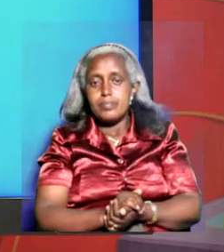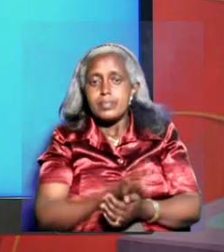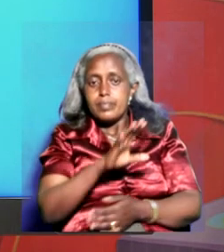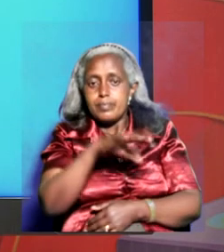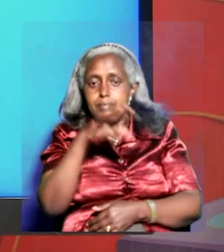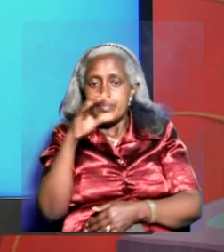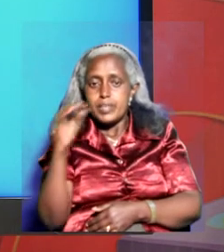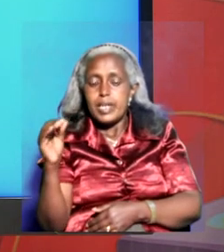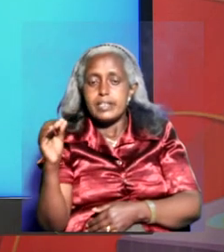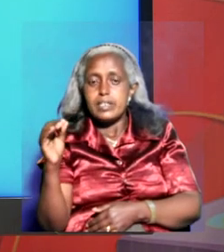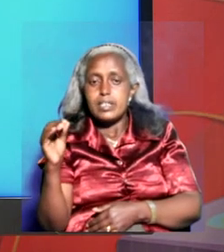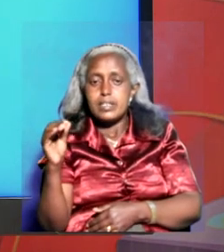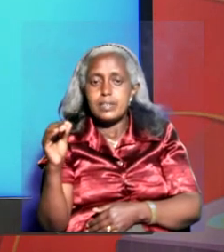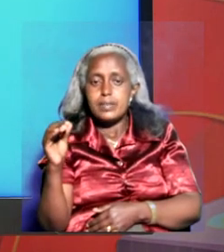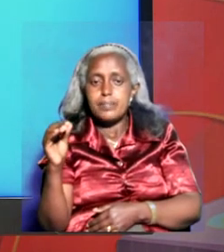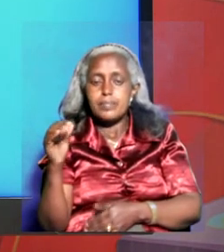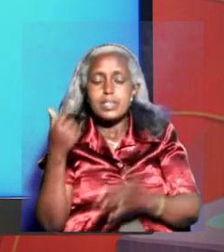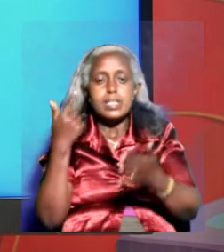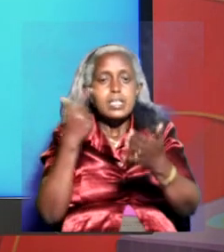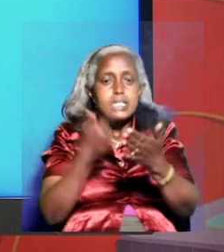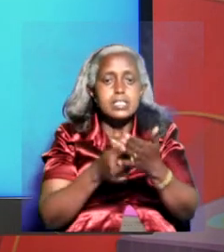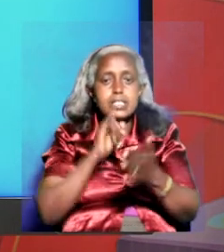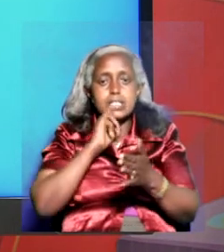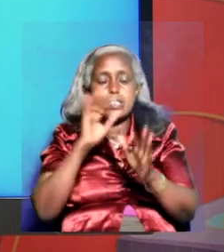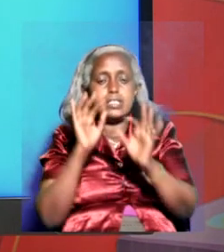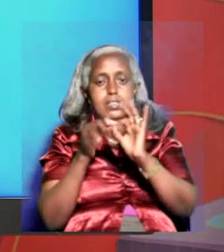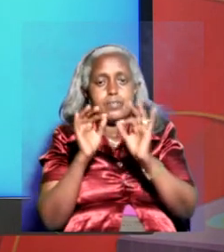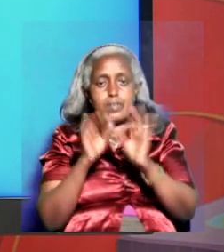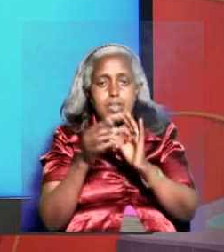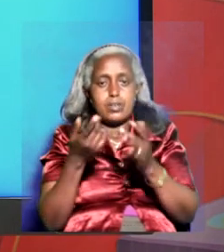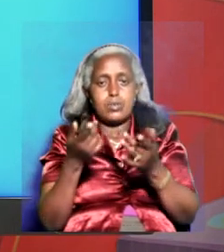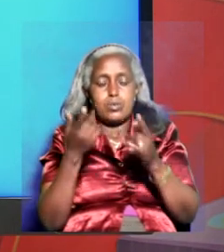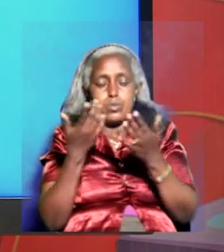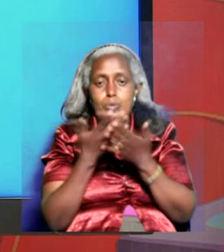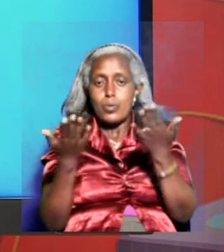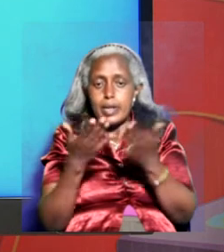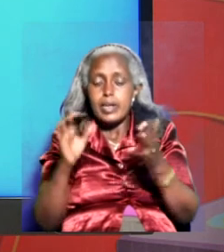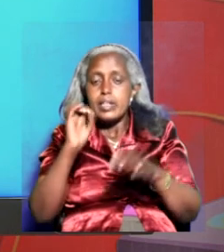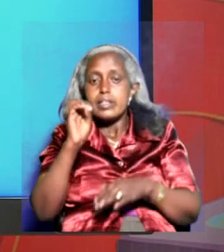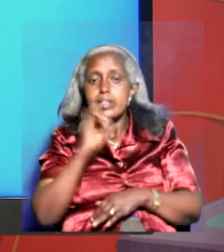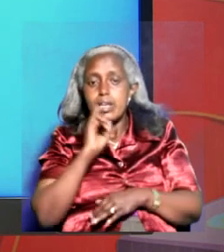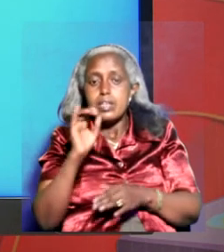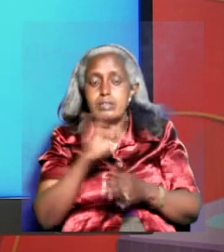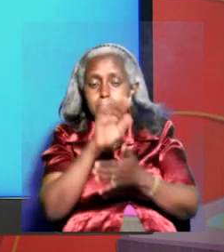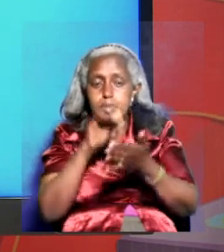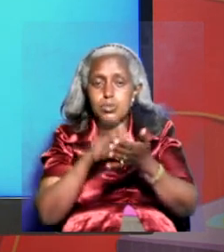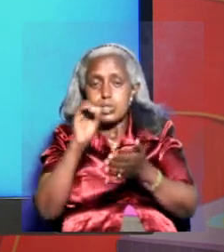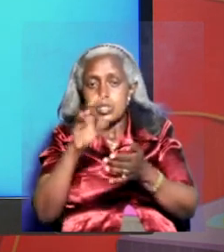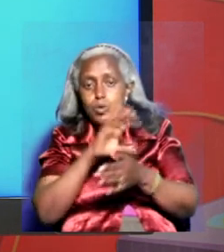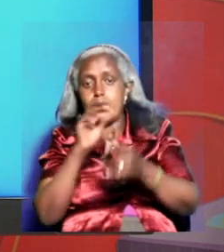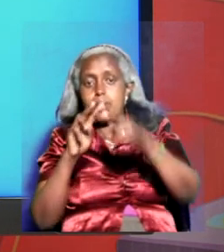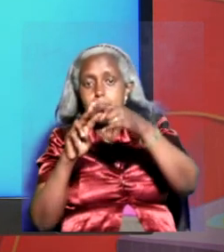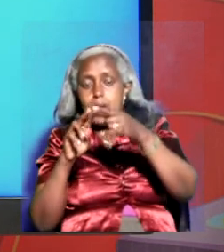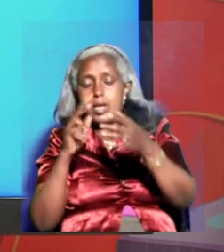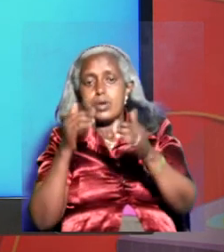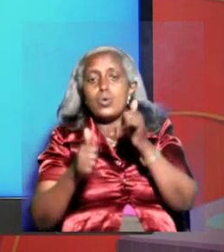And this is defined where theta is between 0 and pi, which means